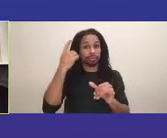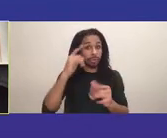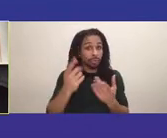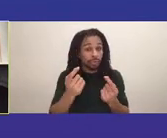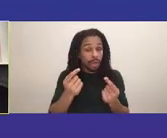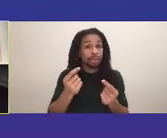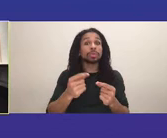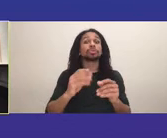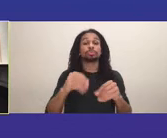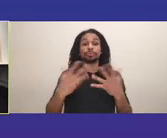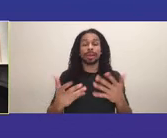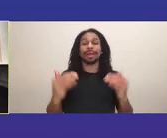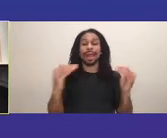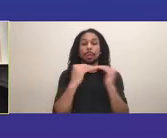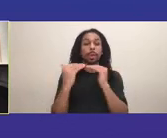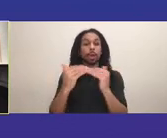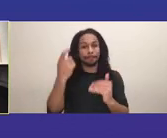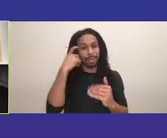health care,